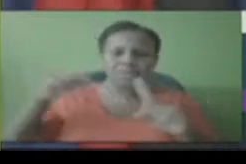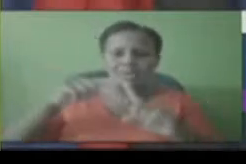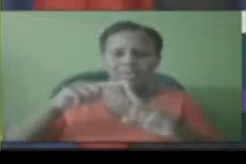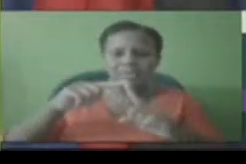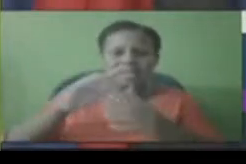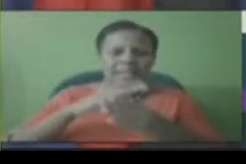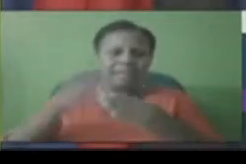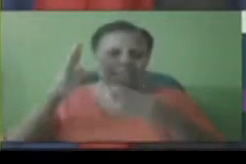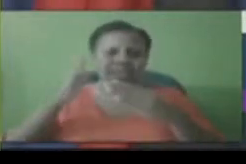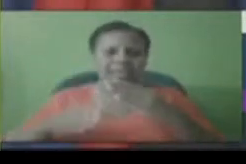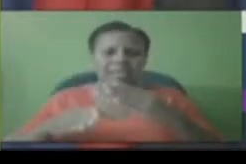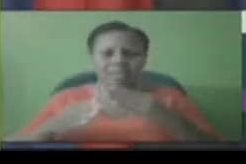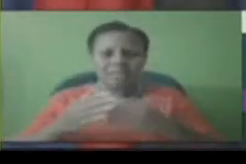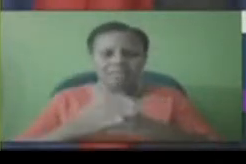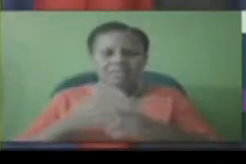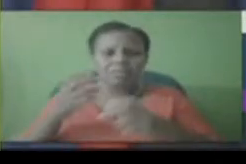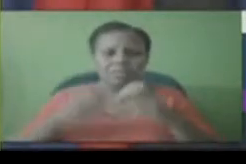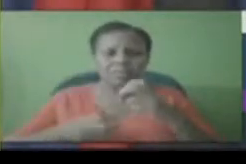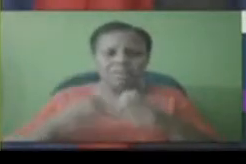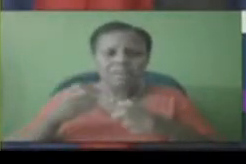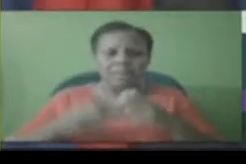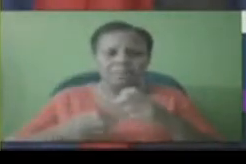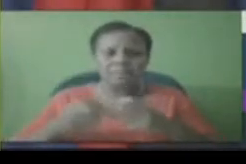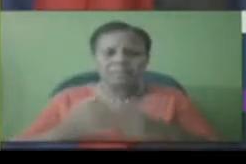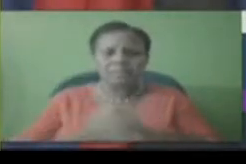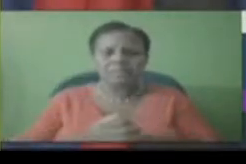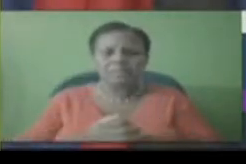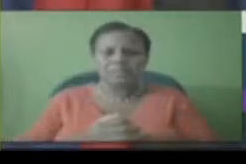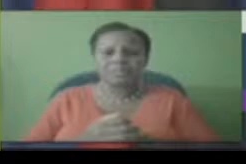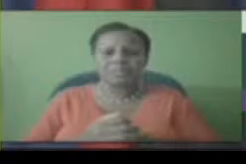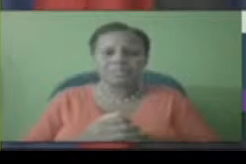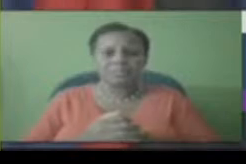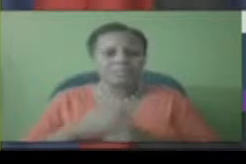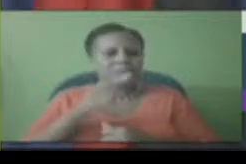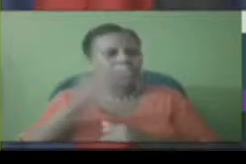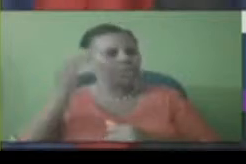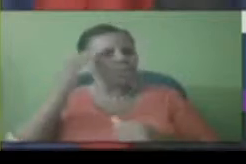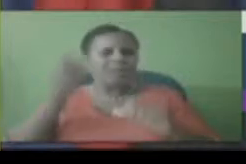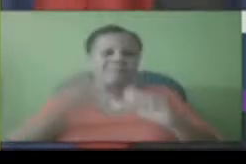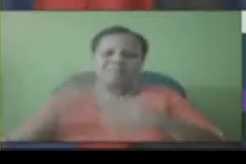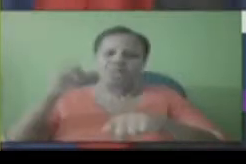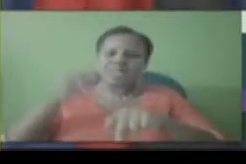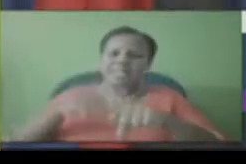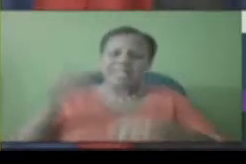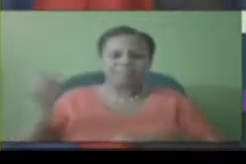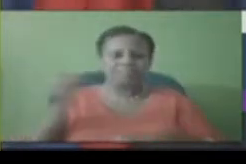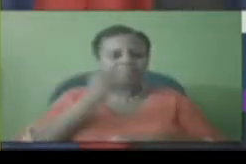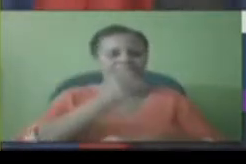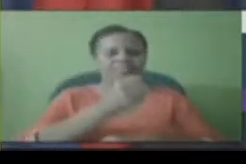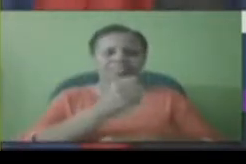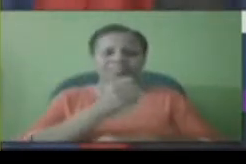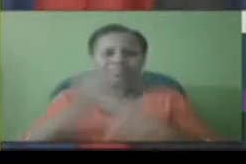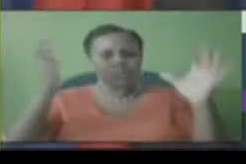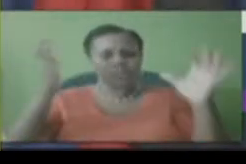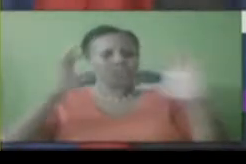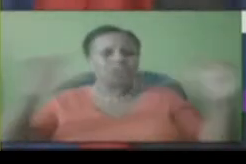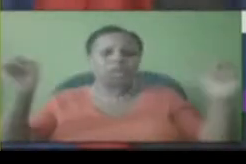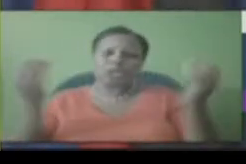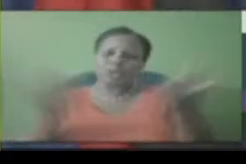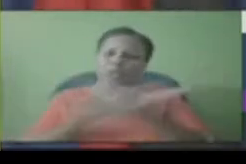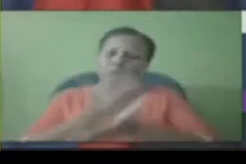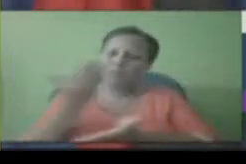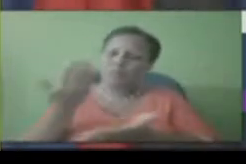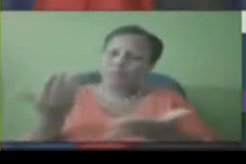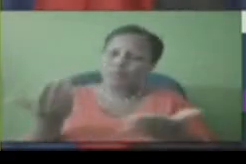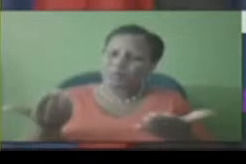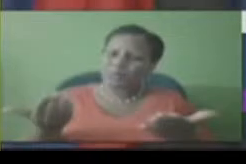you may recall, when he was inaugurated, it was after a period of political difficulty